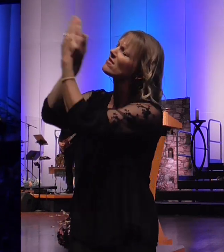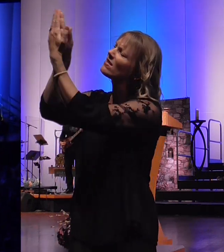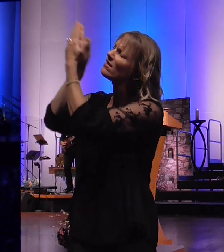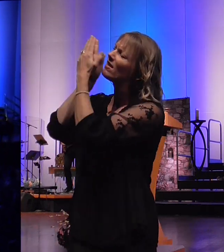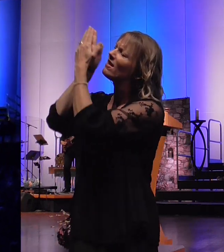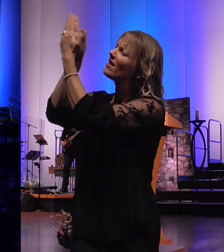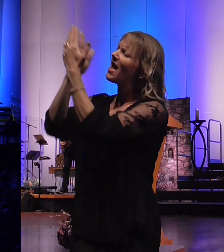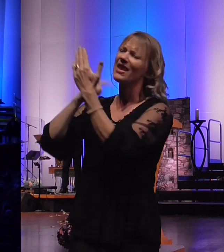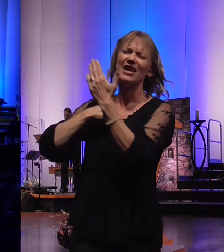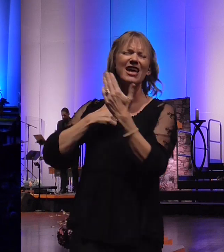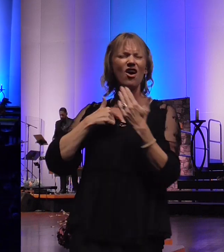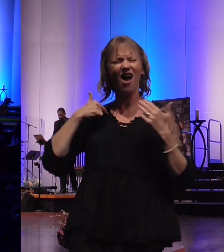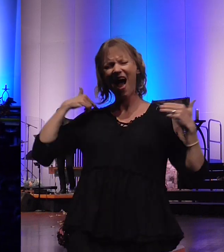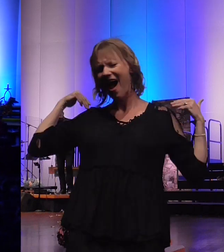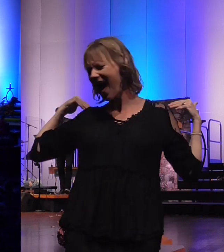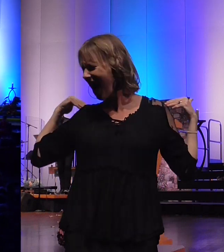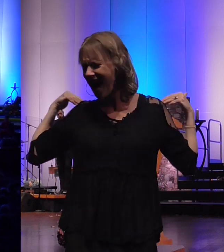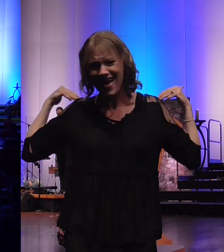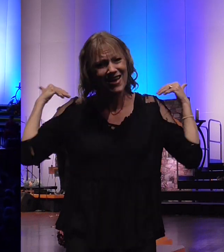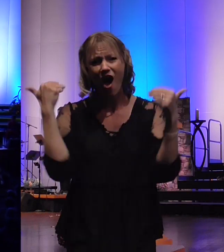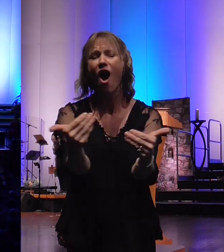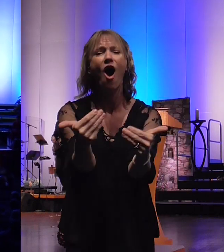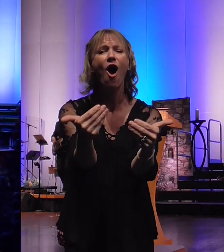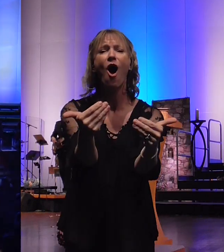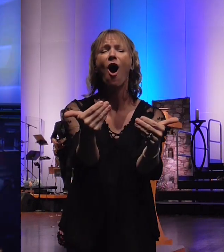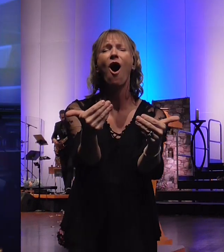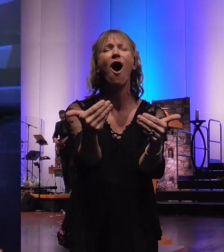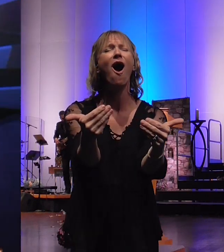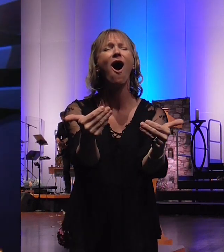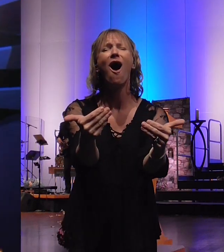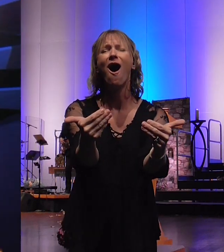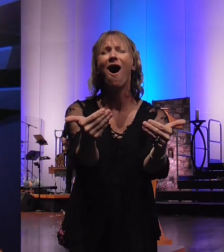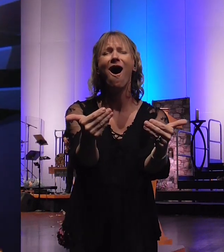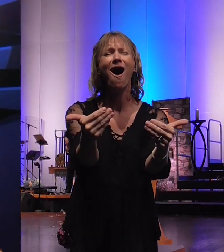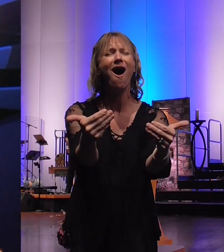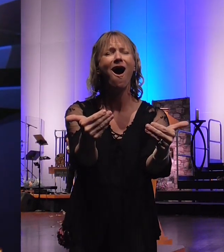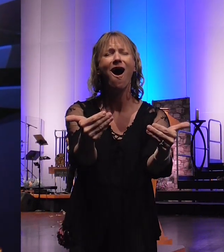source. Here I